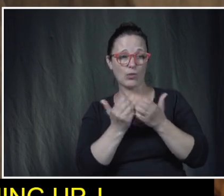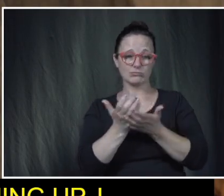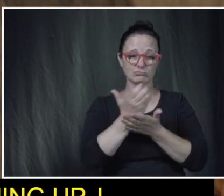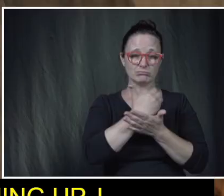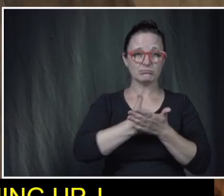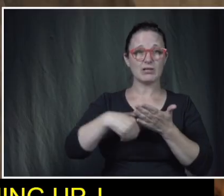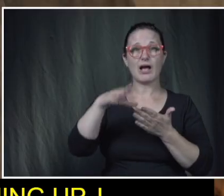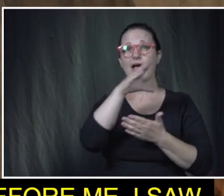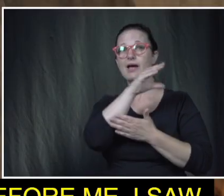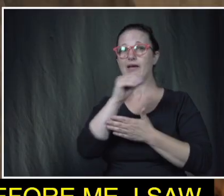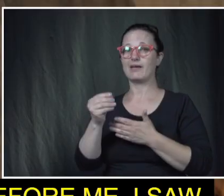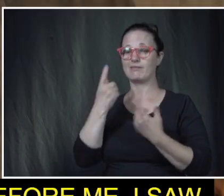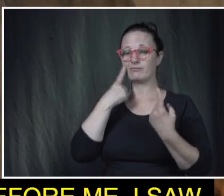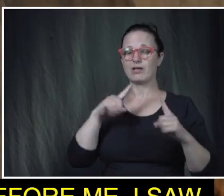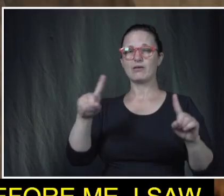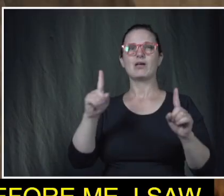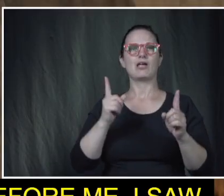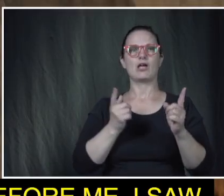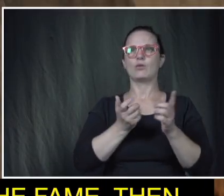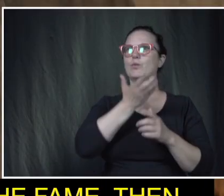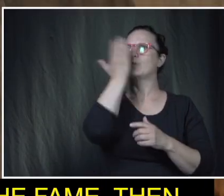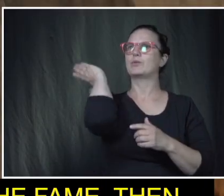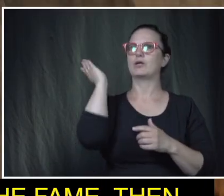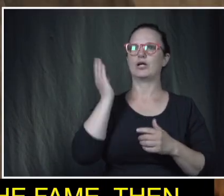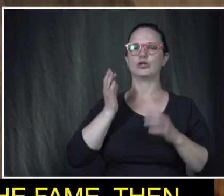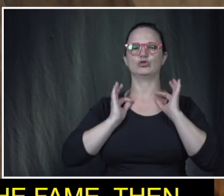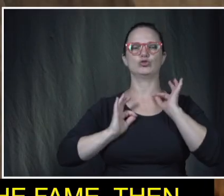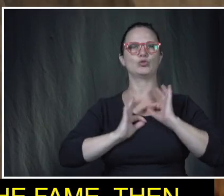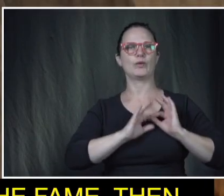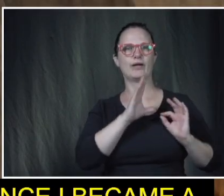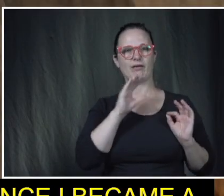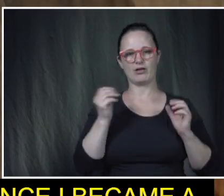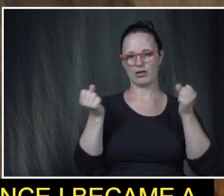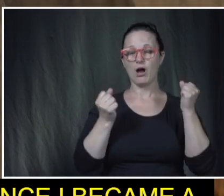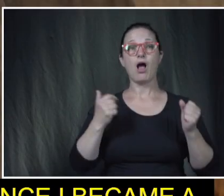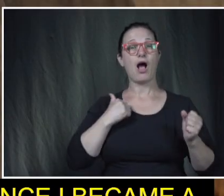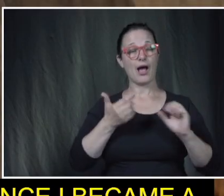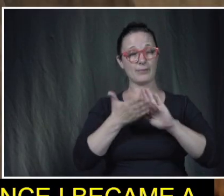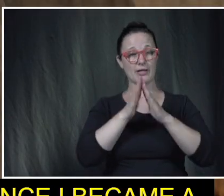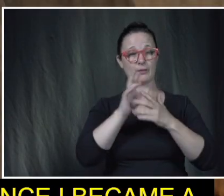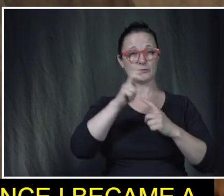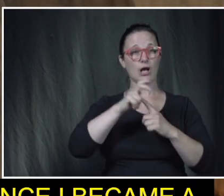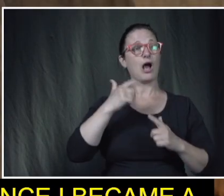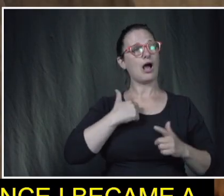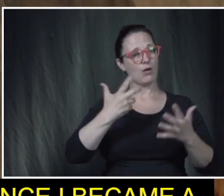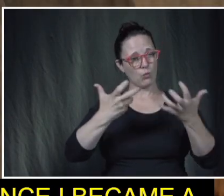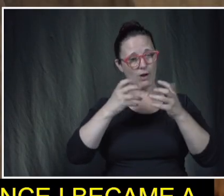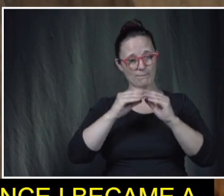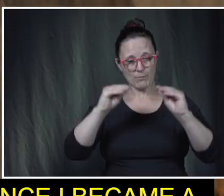on jewelry and cars. Once I became a champion, I wanted more, so I had to keep